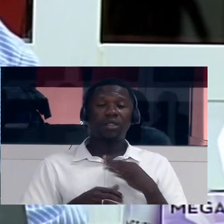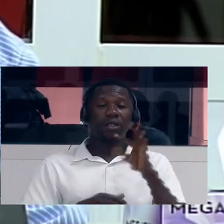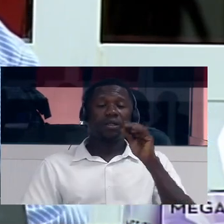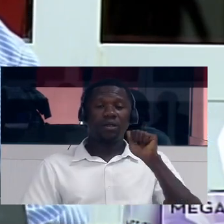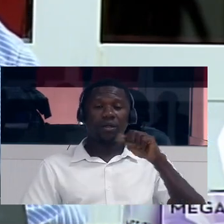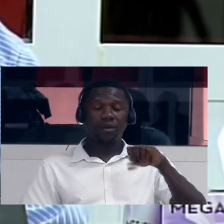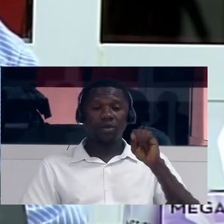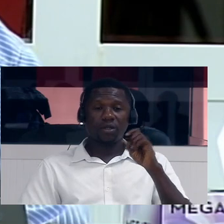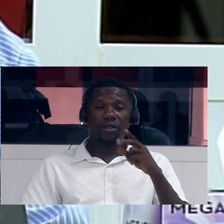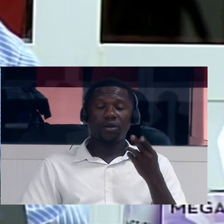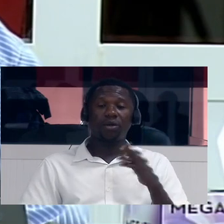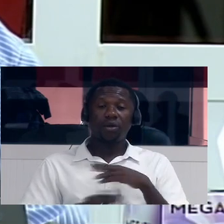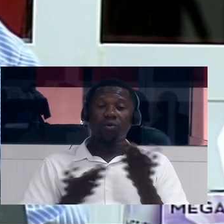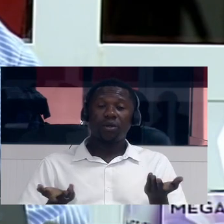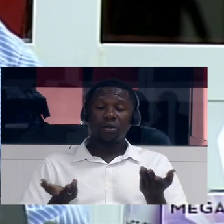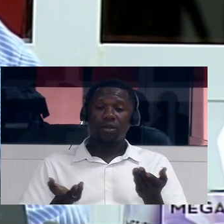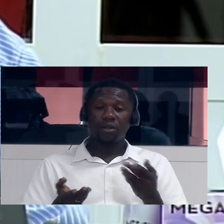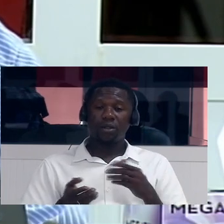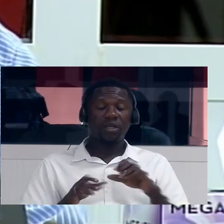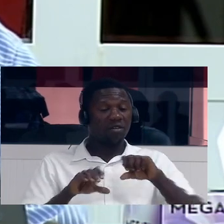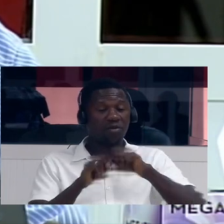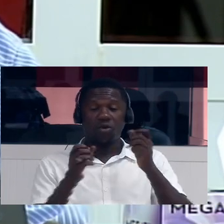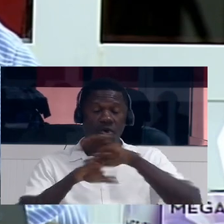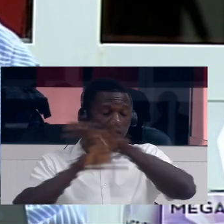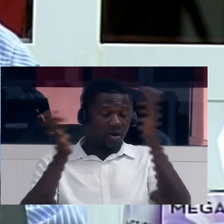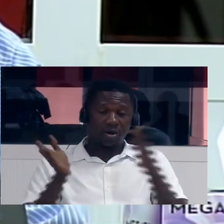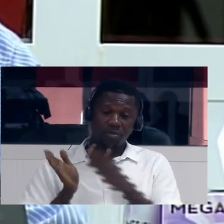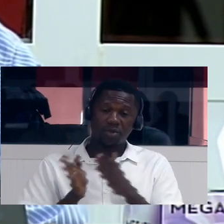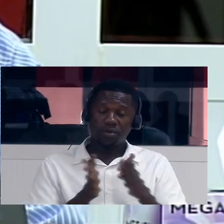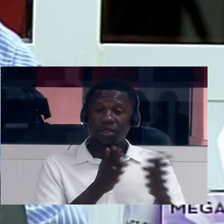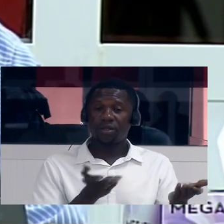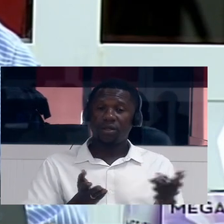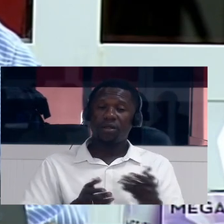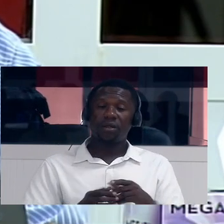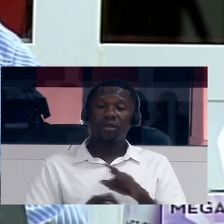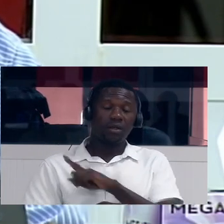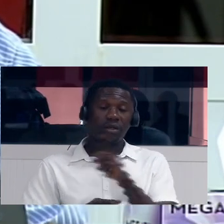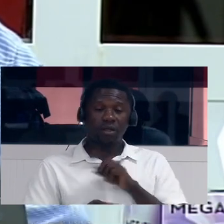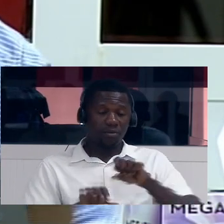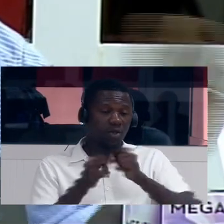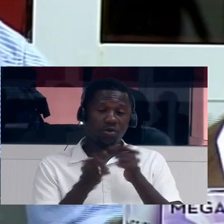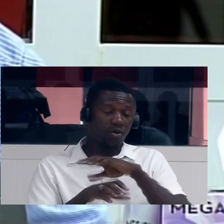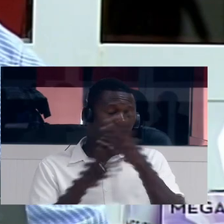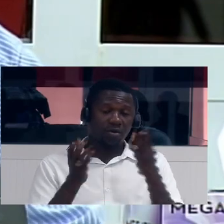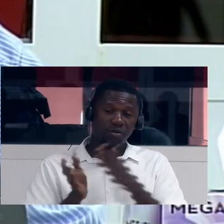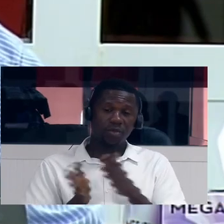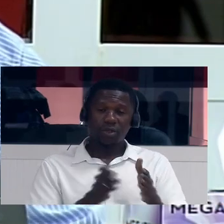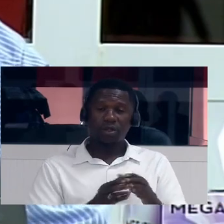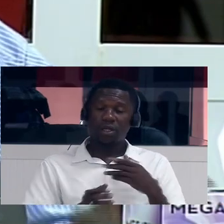up all our arrangements. I said, what do you mean? He said, they messed up our arrangements there. There is